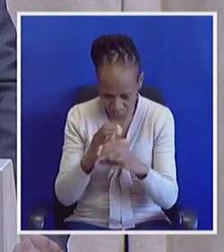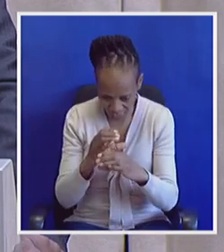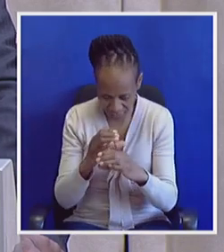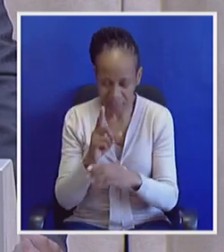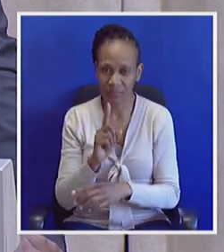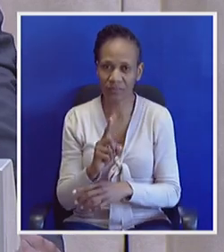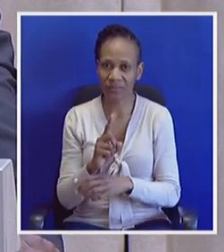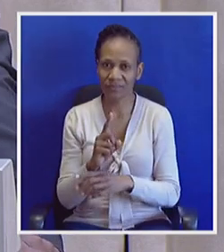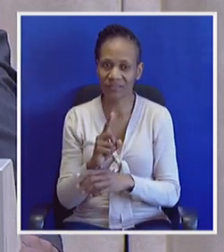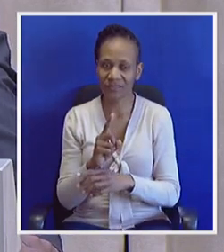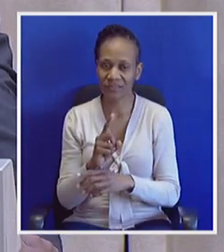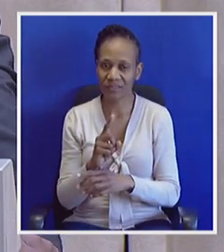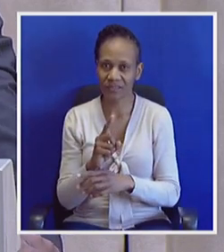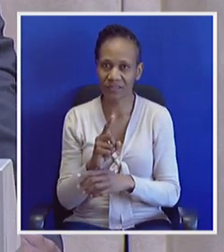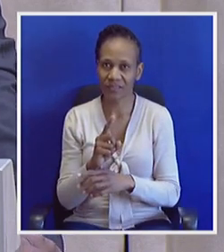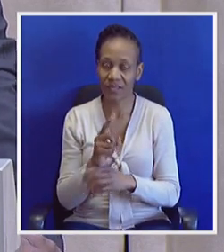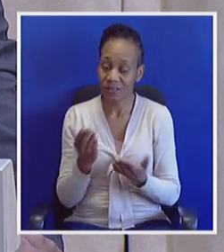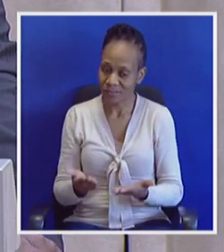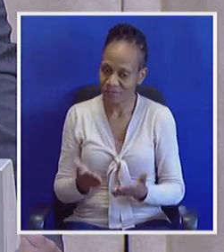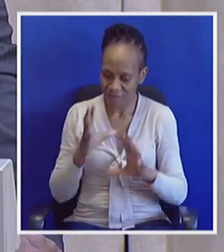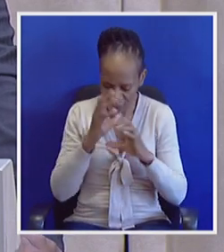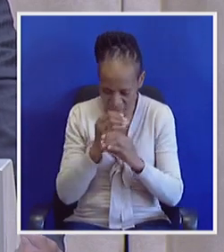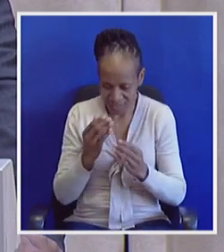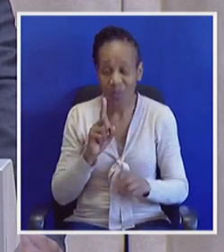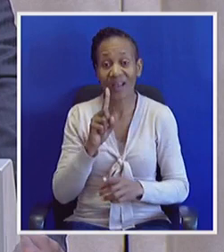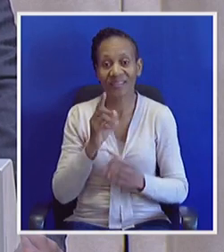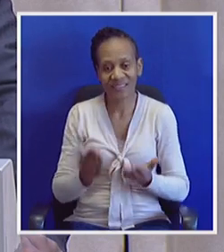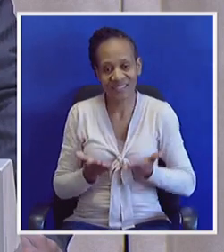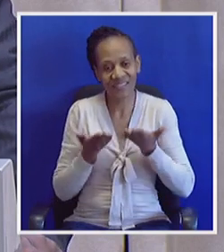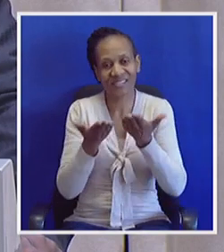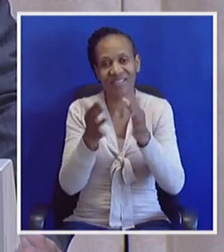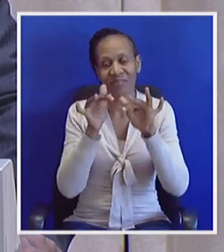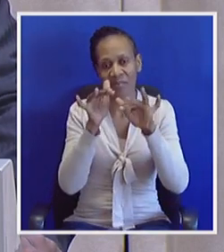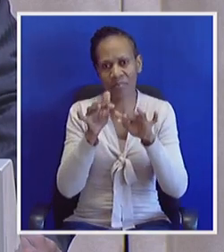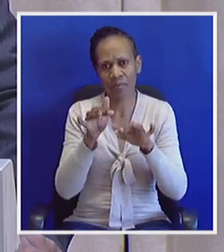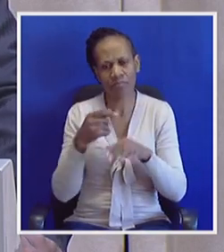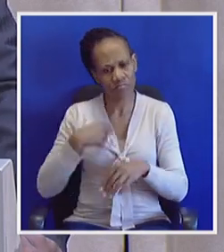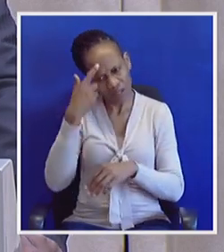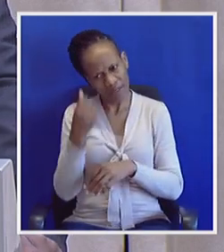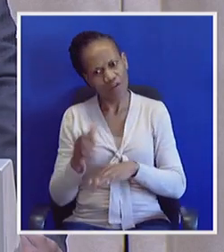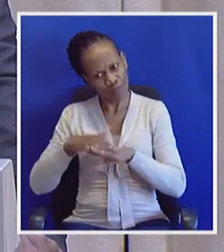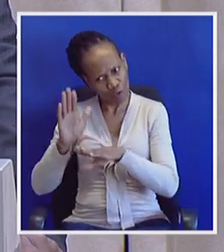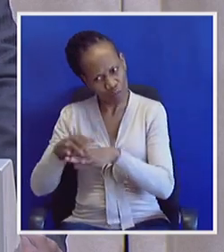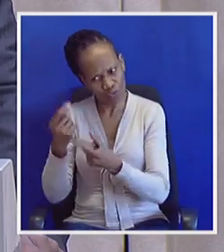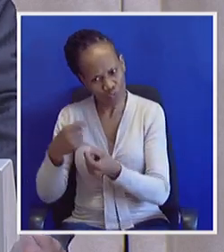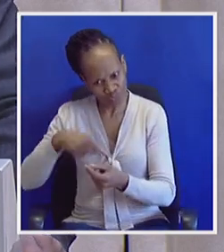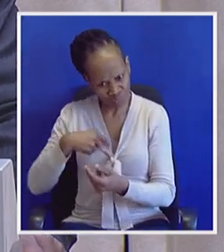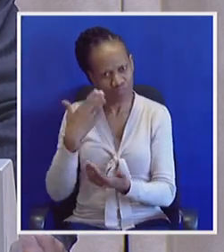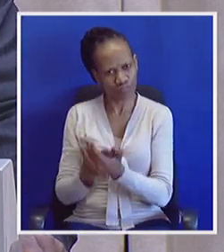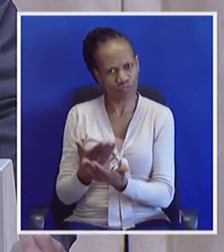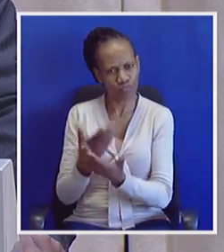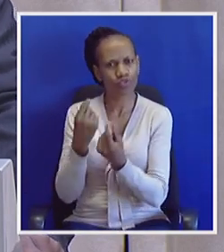we focus on advancing the interests of our people. And clearly, we can do much more than that. We can do it much